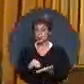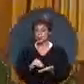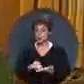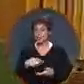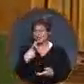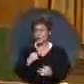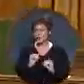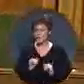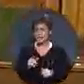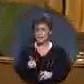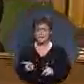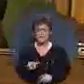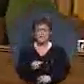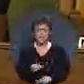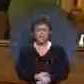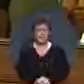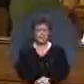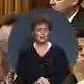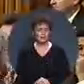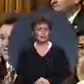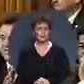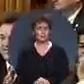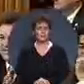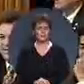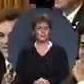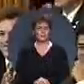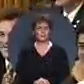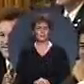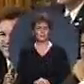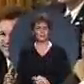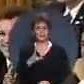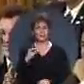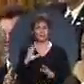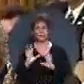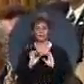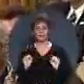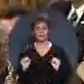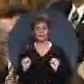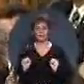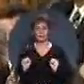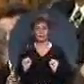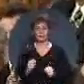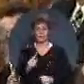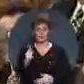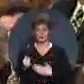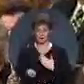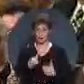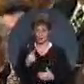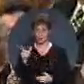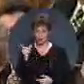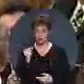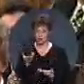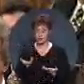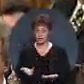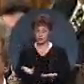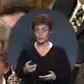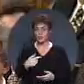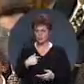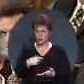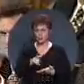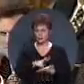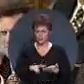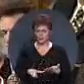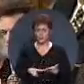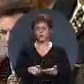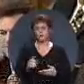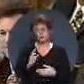talking about the same person, the Honourable Minister of Labour? Mr. Speaker, that's the first time